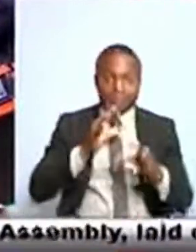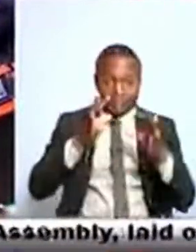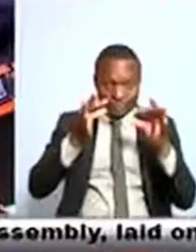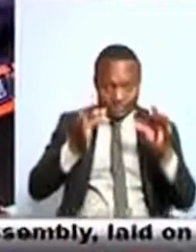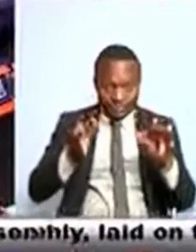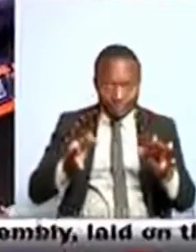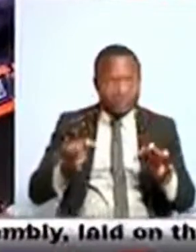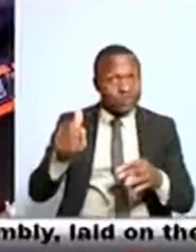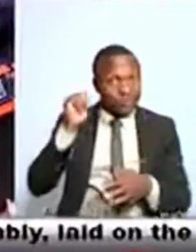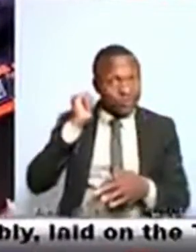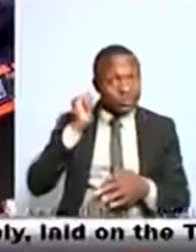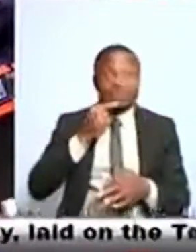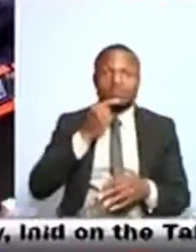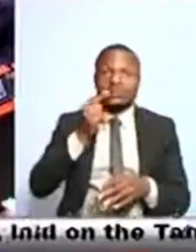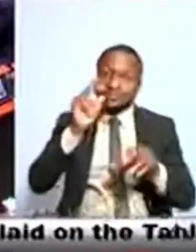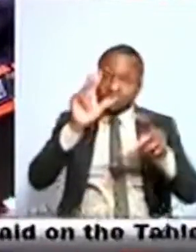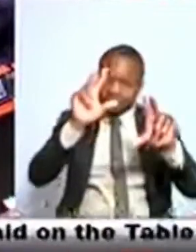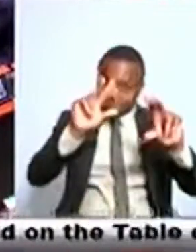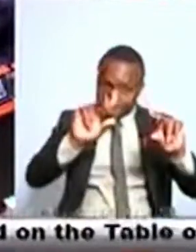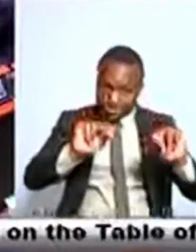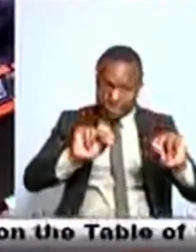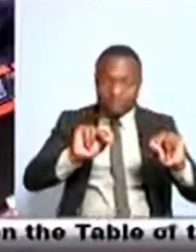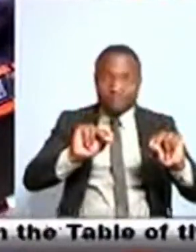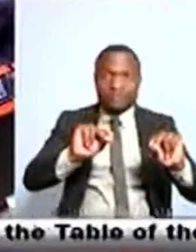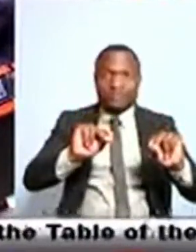Of the contrary say no.